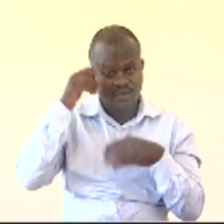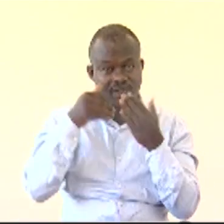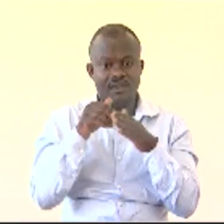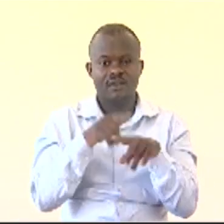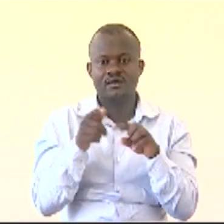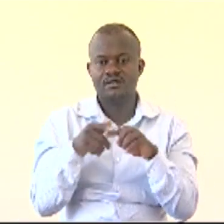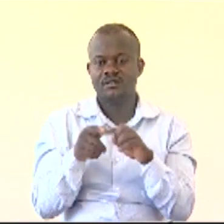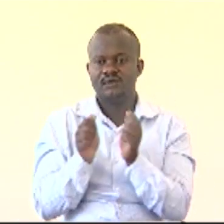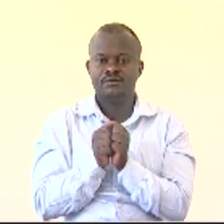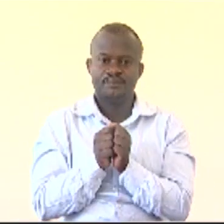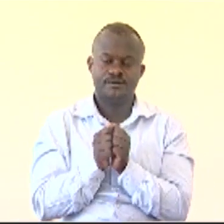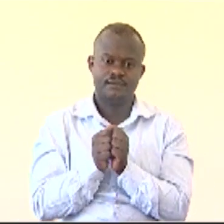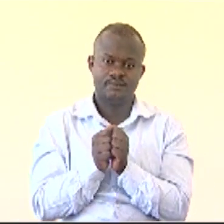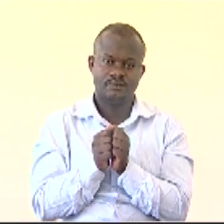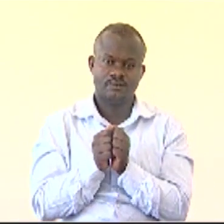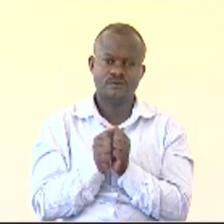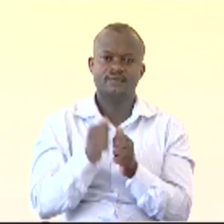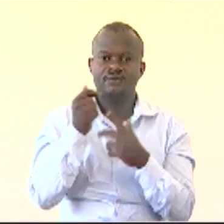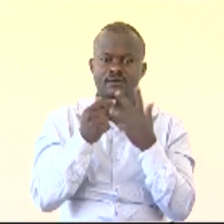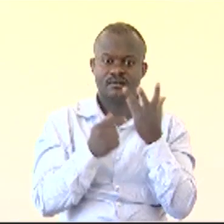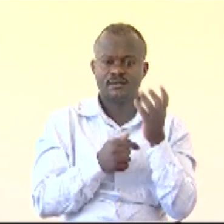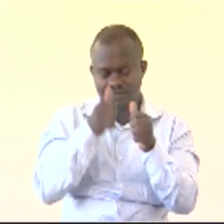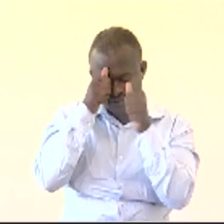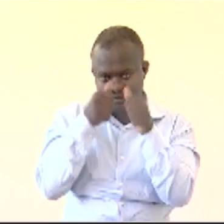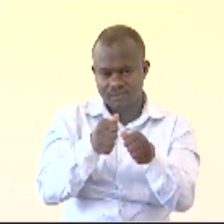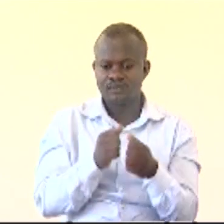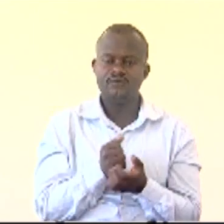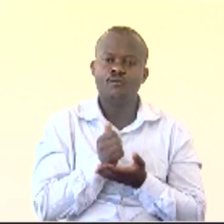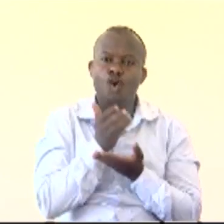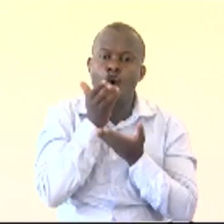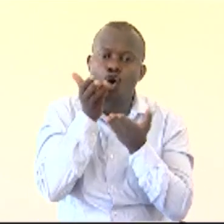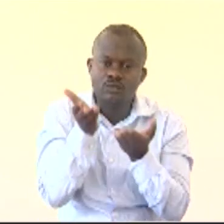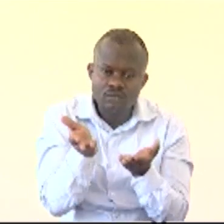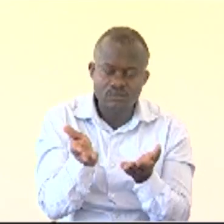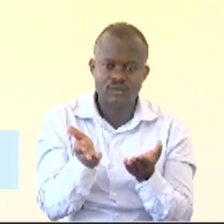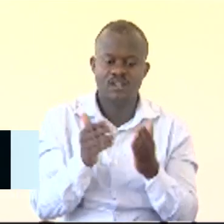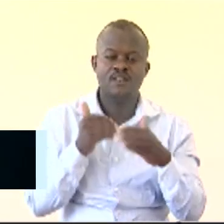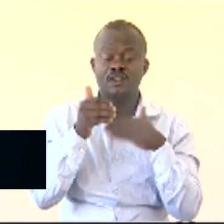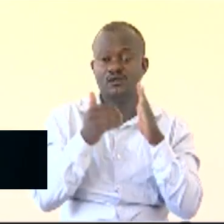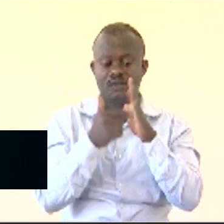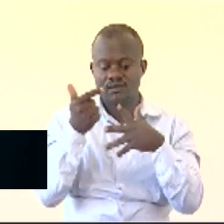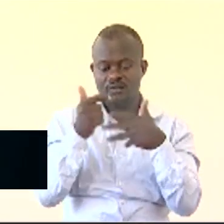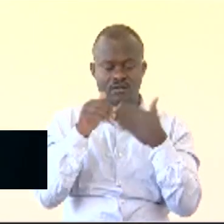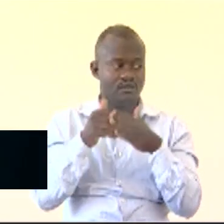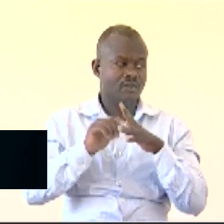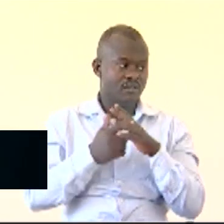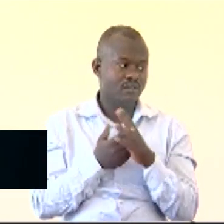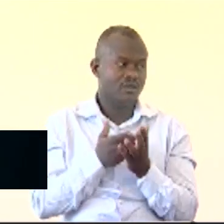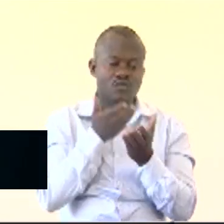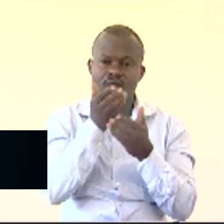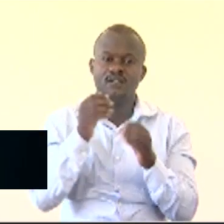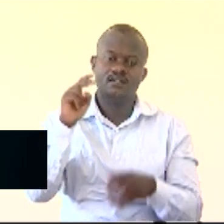throat. This is followed by vomiting. After showing these signs and symptoms, the